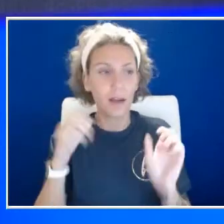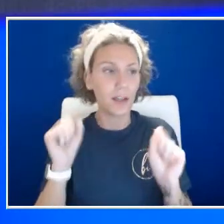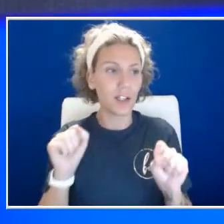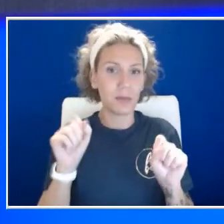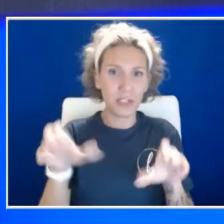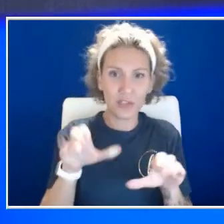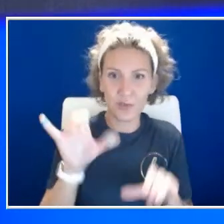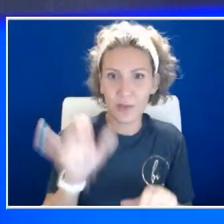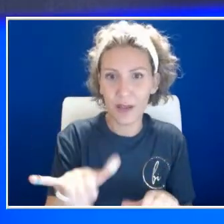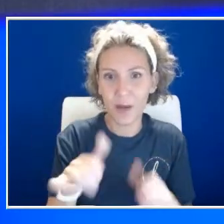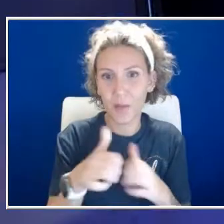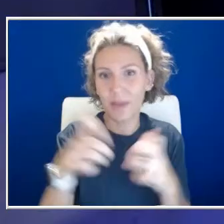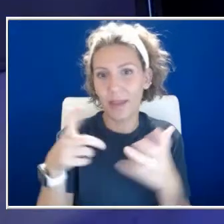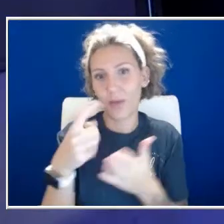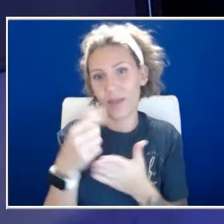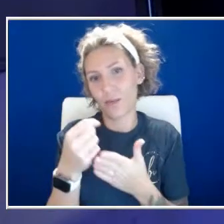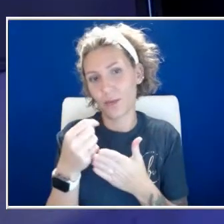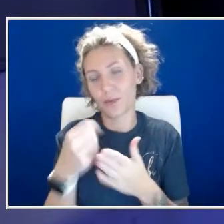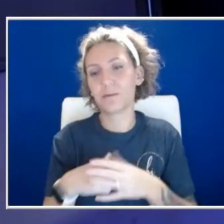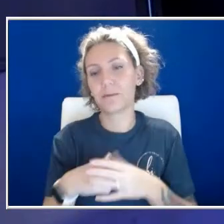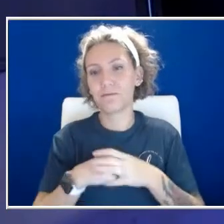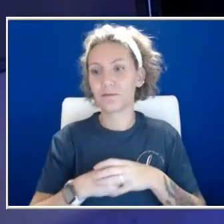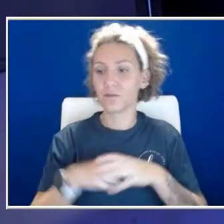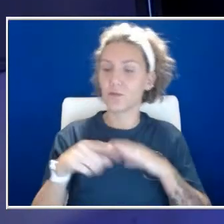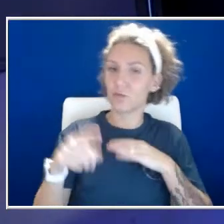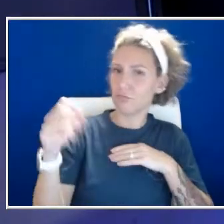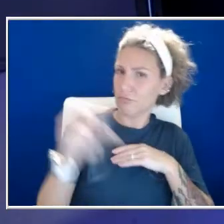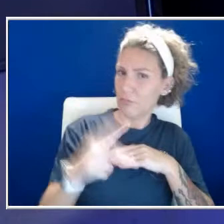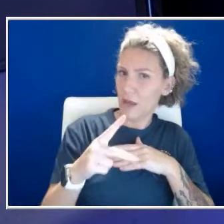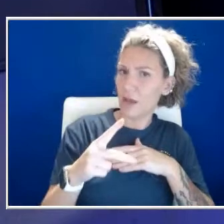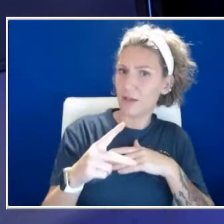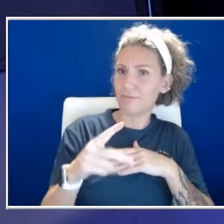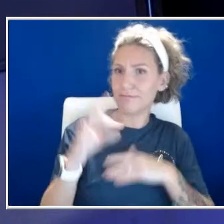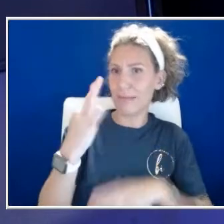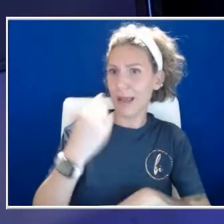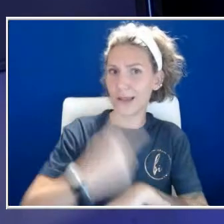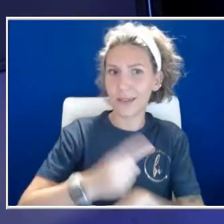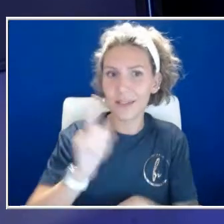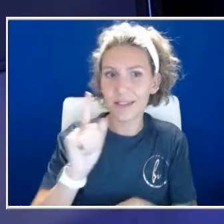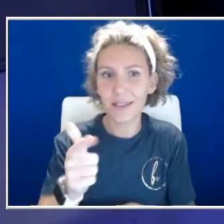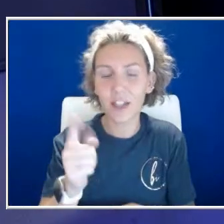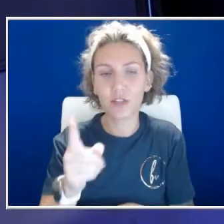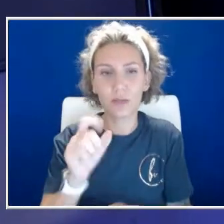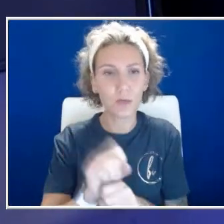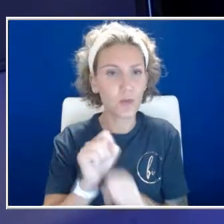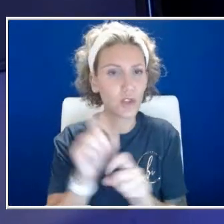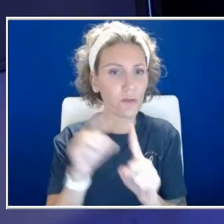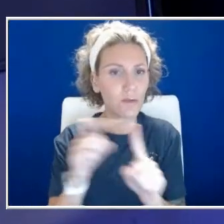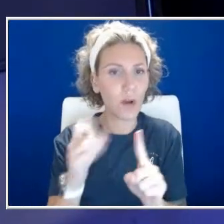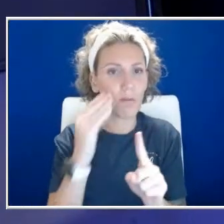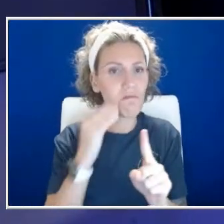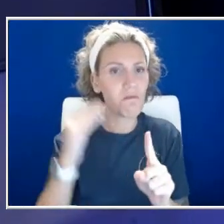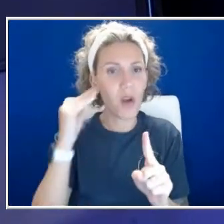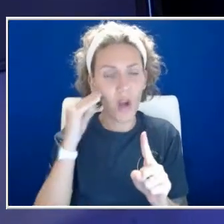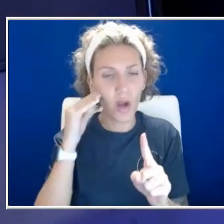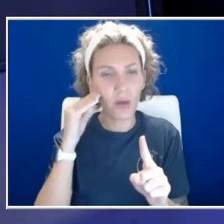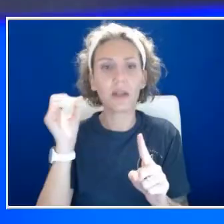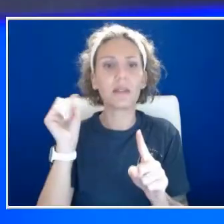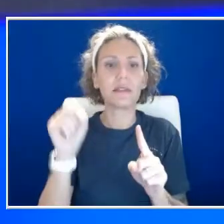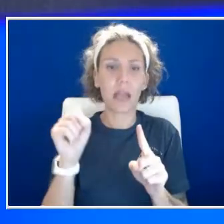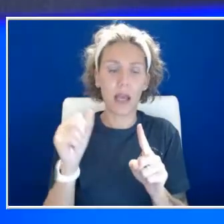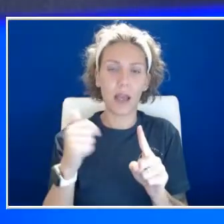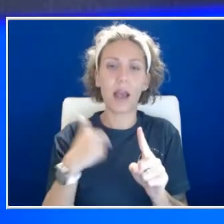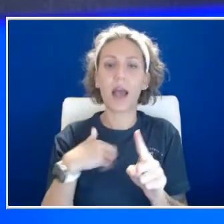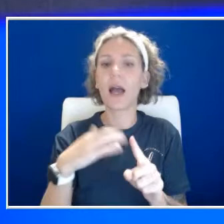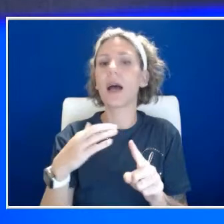without therapy. So you get back 9 days later. What were some things you were doing? You were working from home, and you said you were taking a lot of notes. I do talk